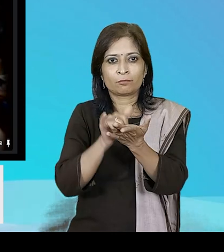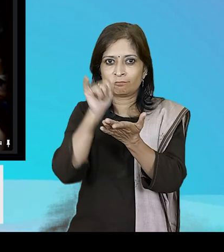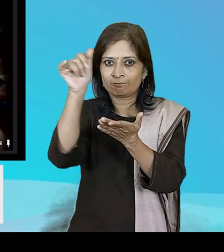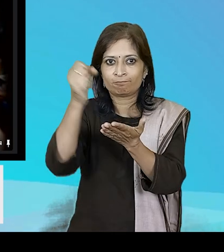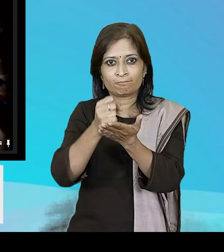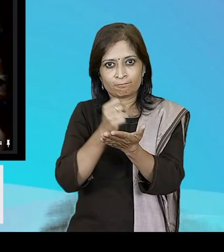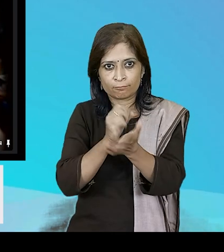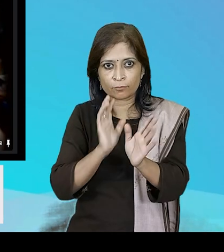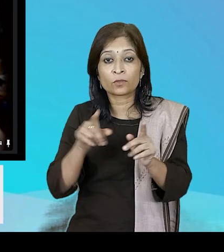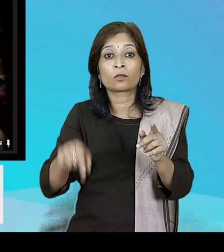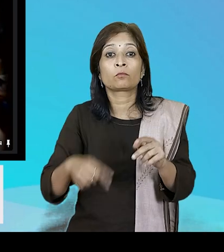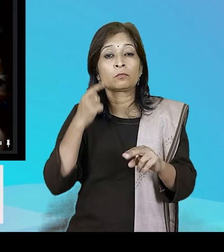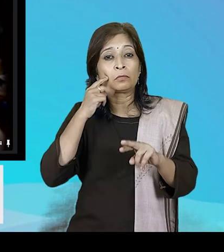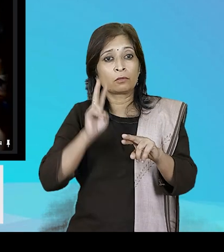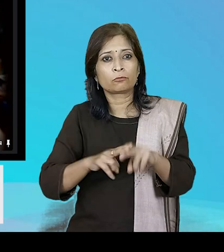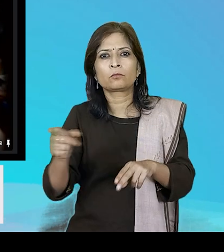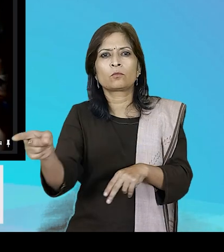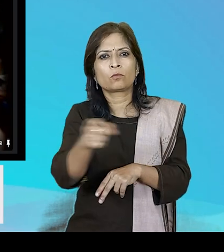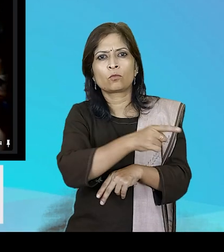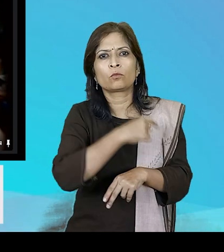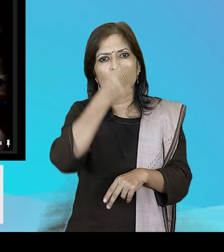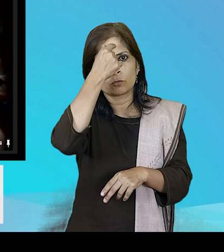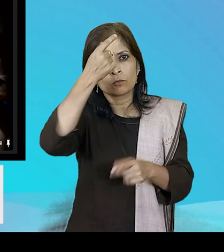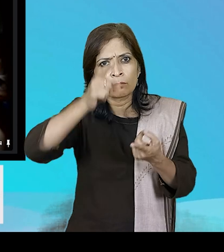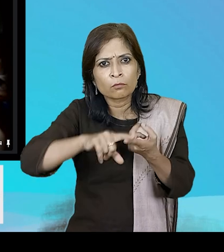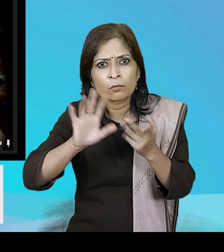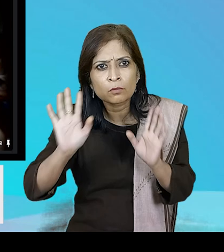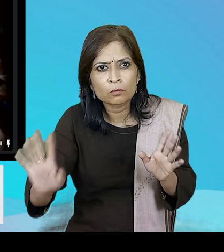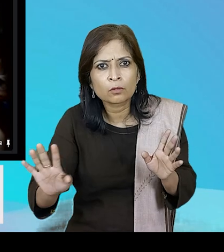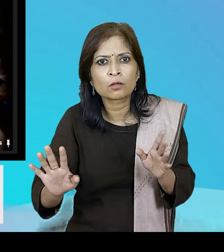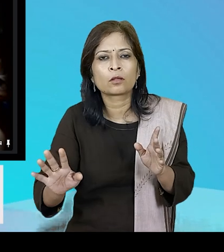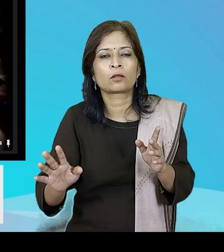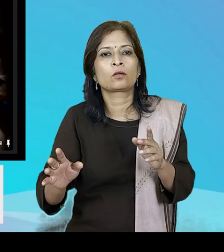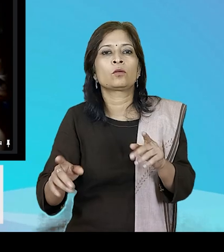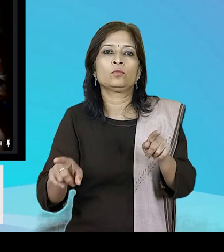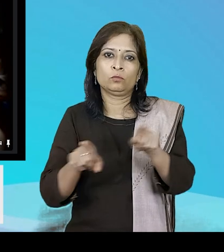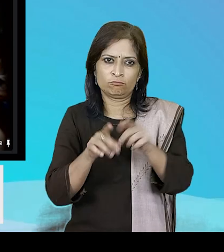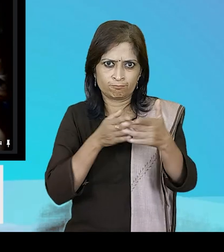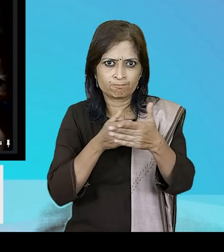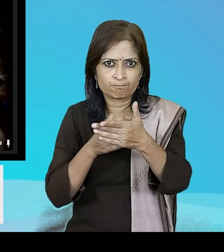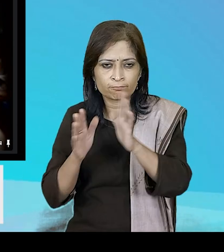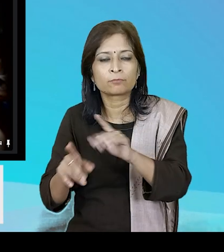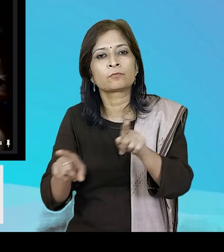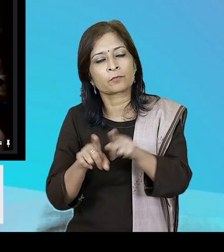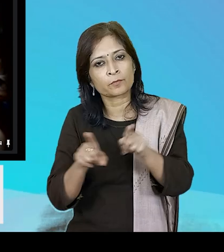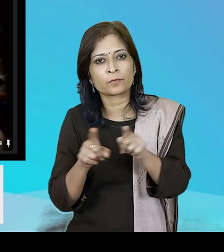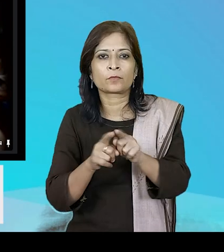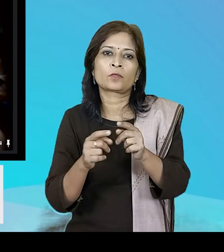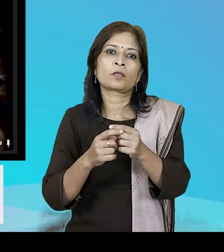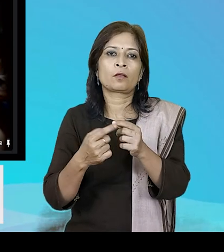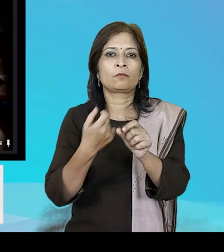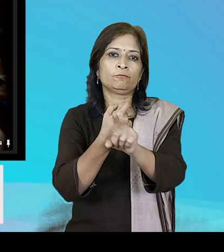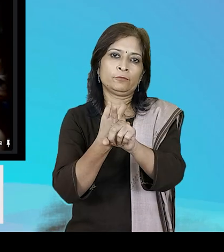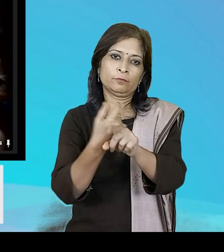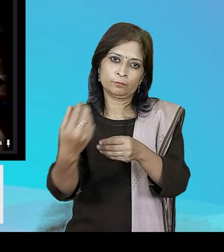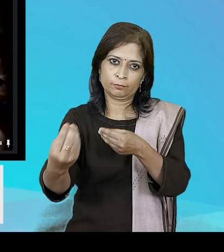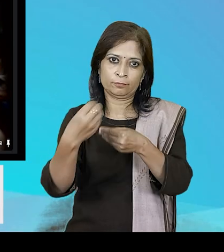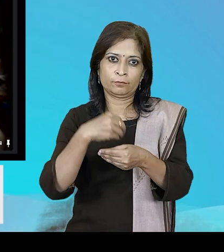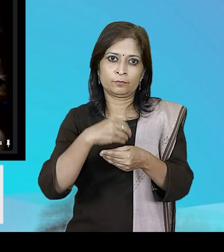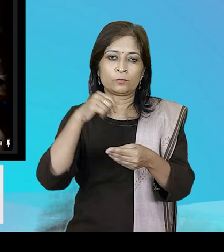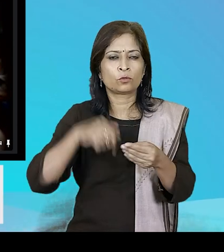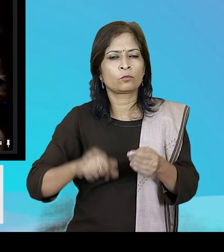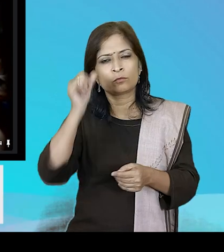services, we take grievance redressal extremely seriously, and we have done our best to strengthen this pan